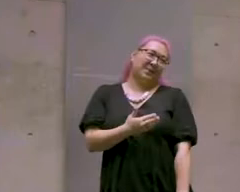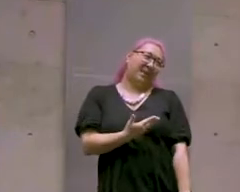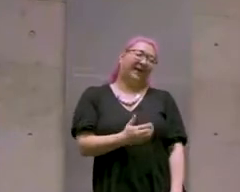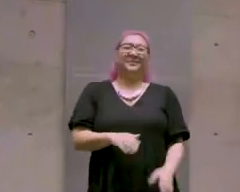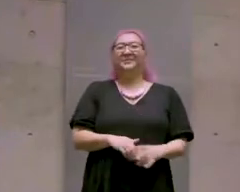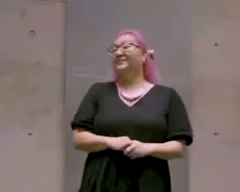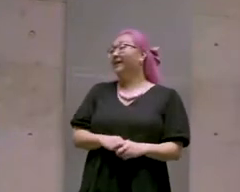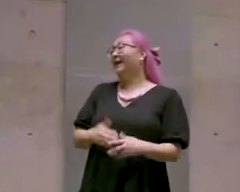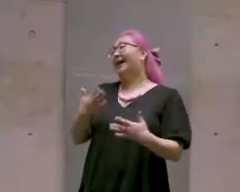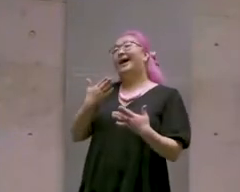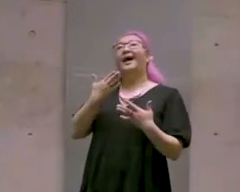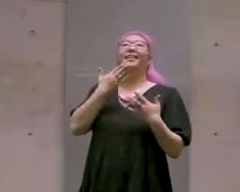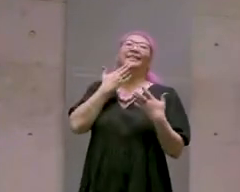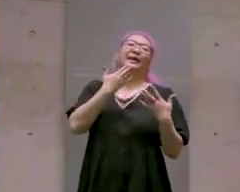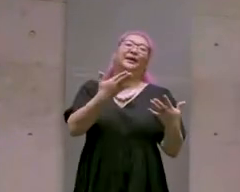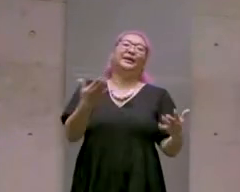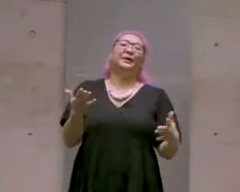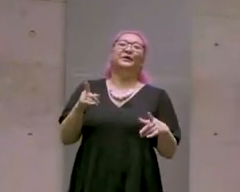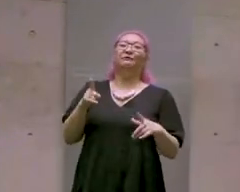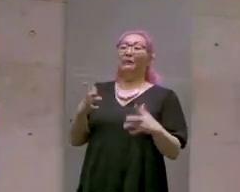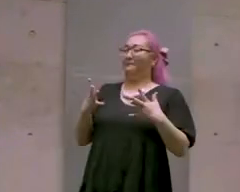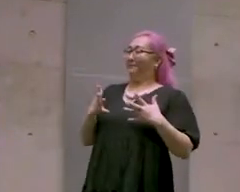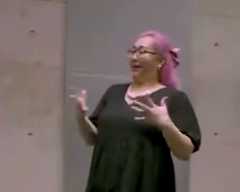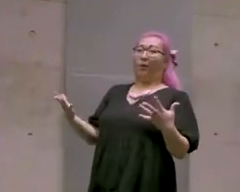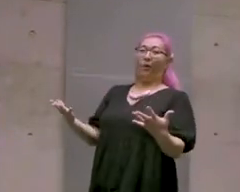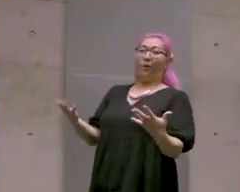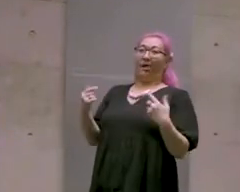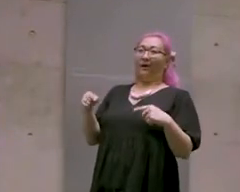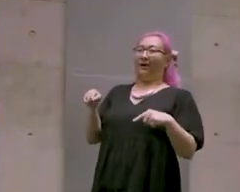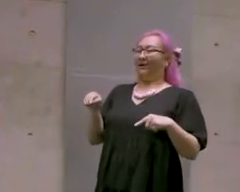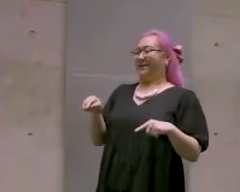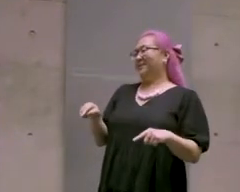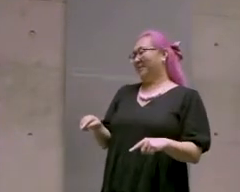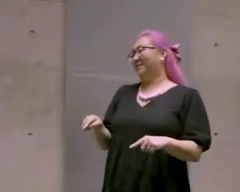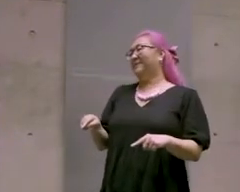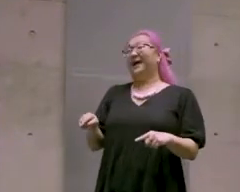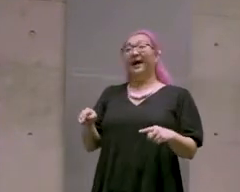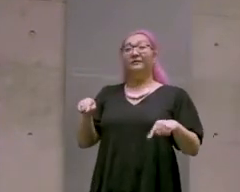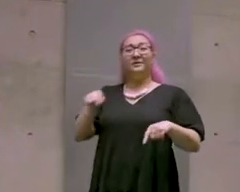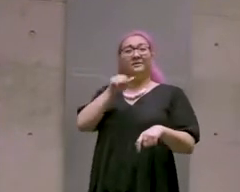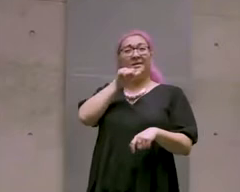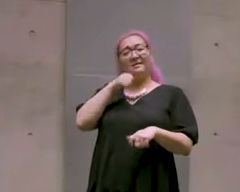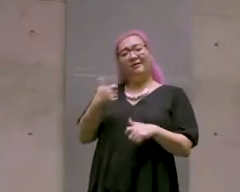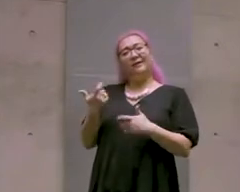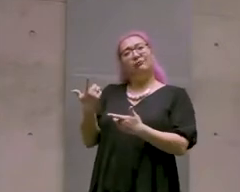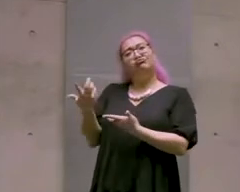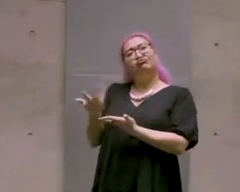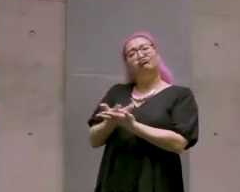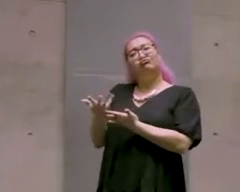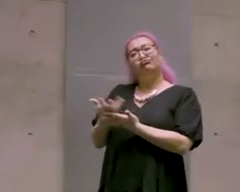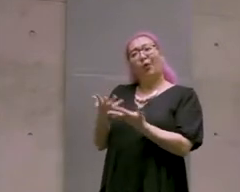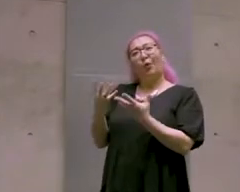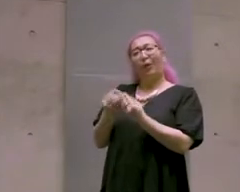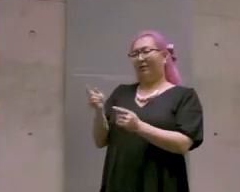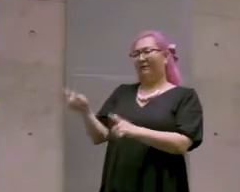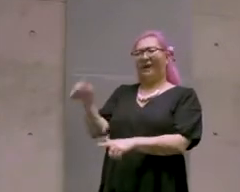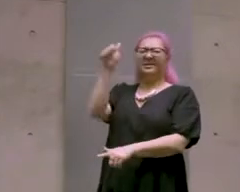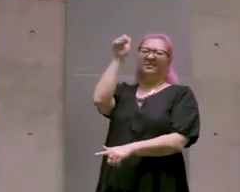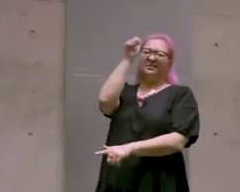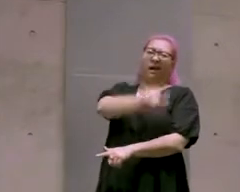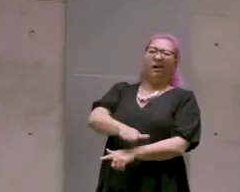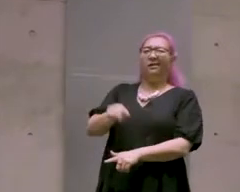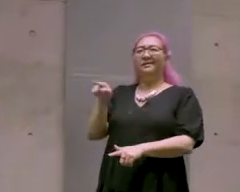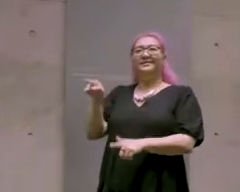Hello. Yeah, thank you very much, everybody. Very, very big welcome. And for this lovely chat with a very talented Mike